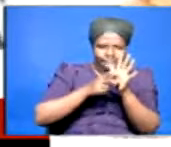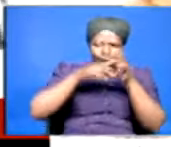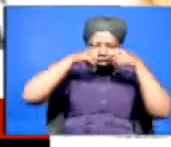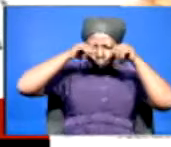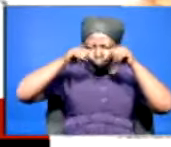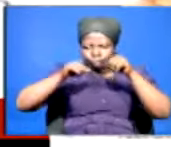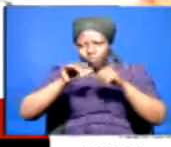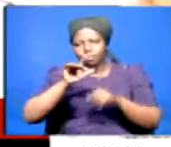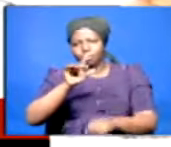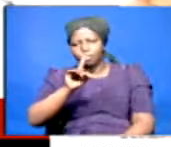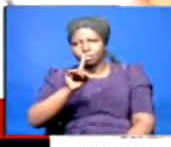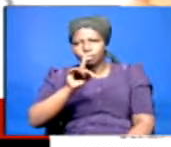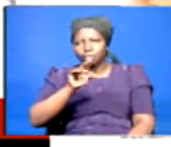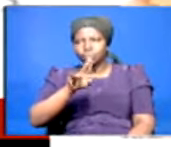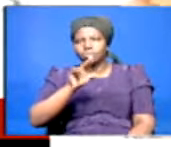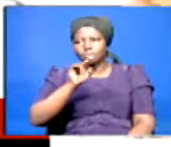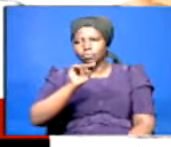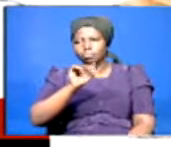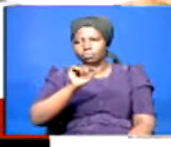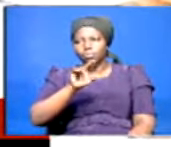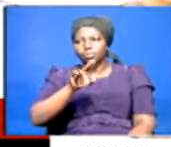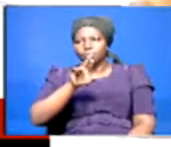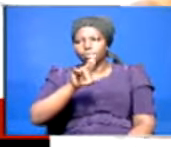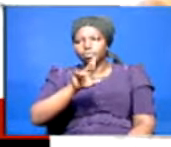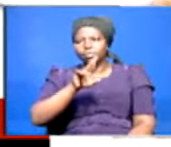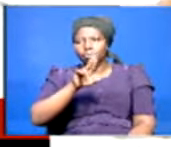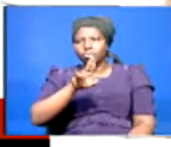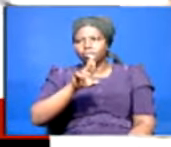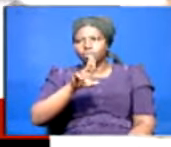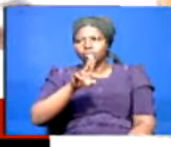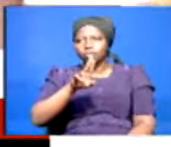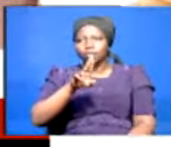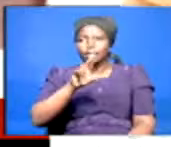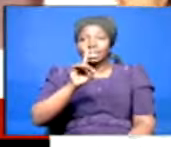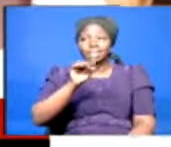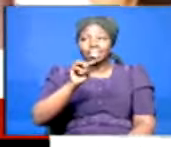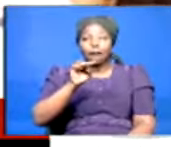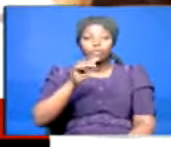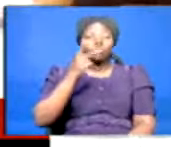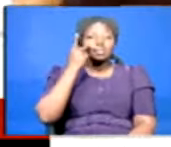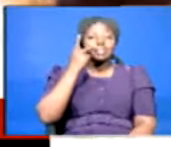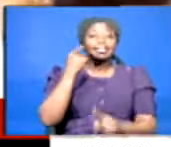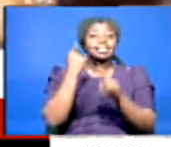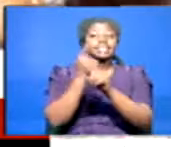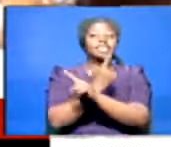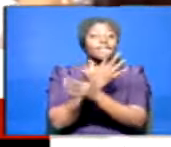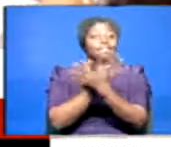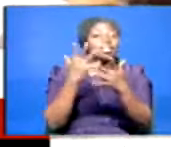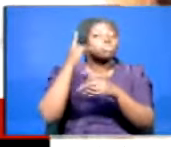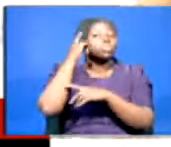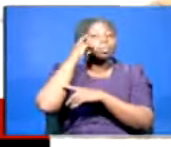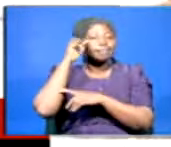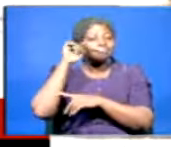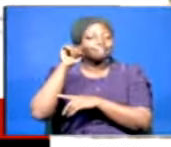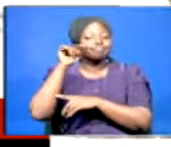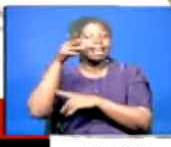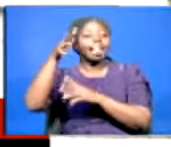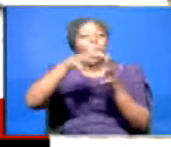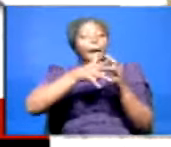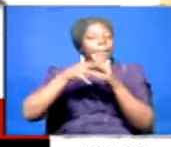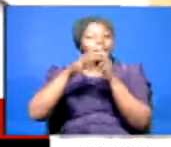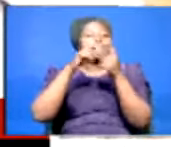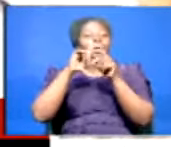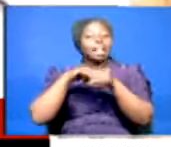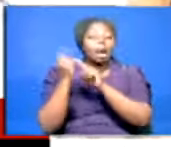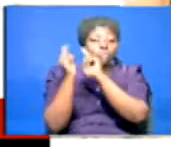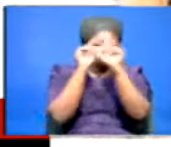dam. Utaona kitu tofauti na hii unaona hapa. Utafikiria uko America. Lakini ukikuja on the ground saa hii, kwa sababu